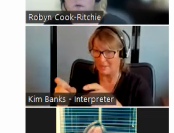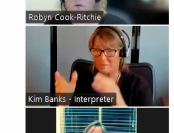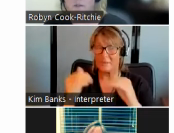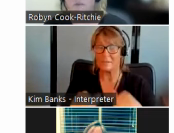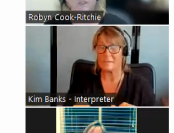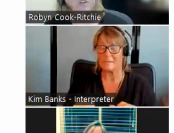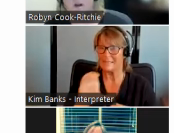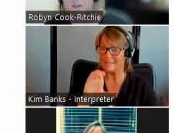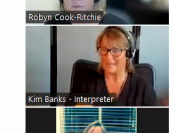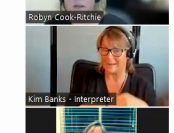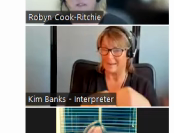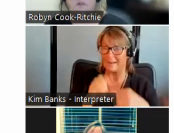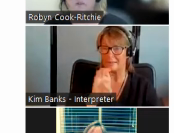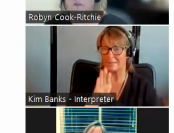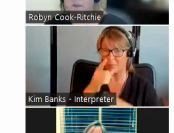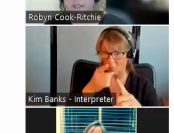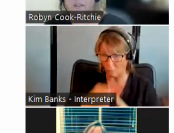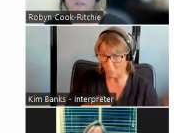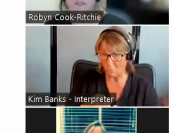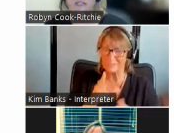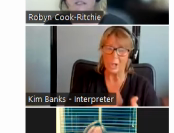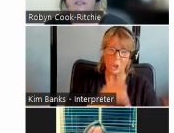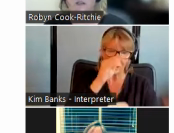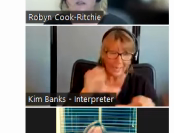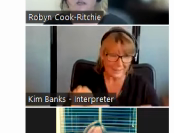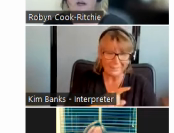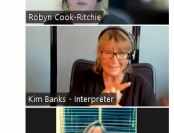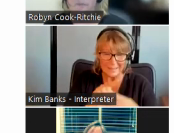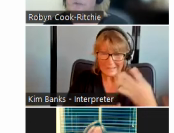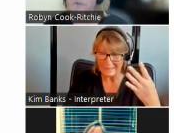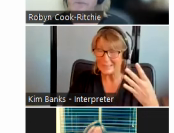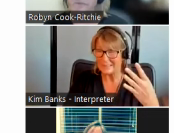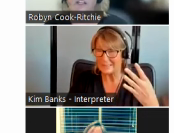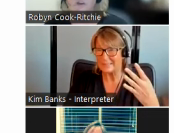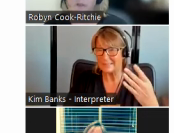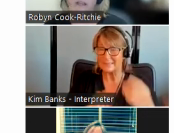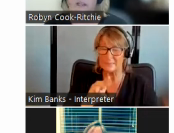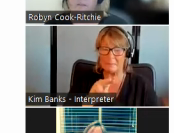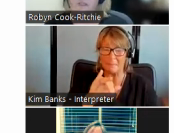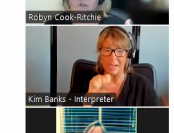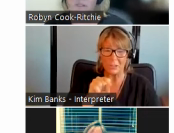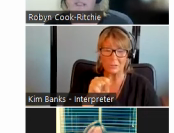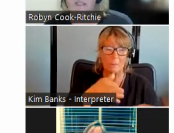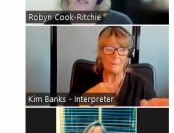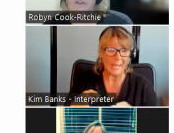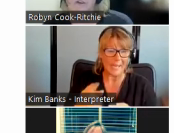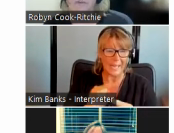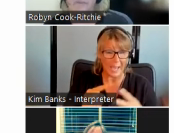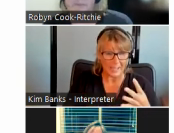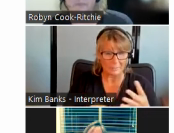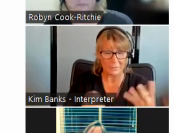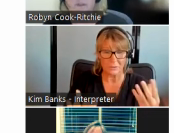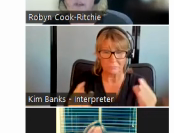sub goals, which are your milestones, your learning activities, and your plan items. So those things